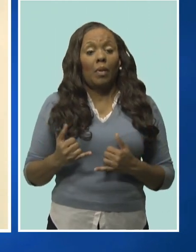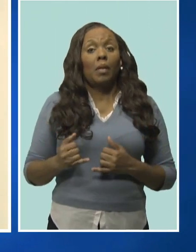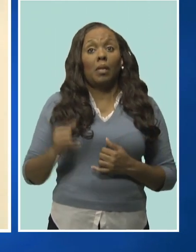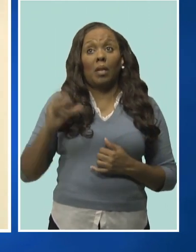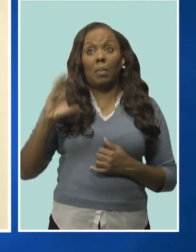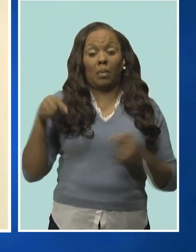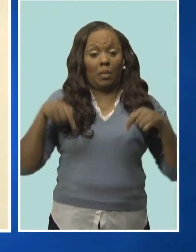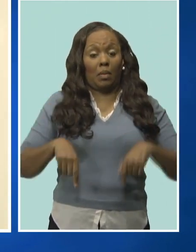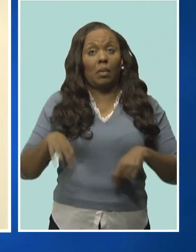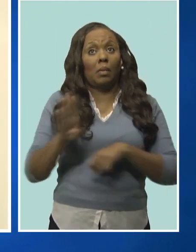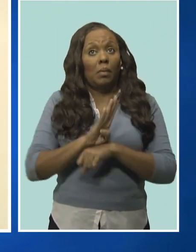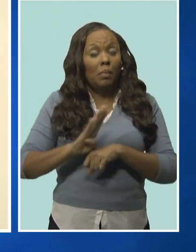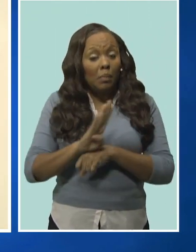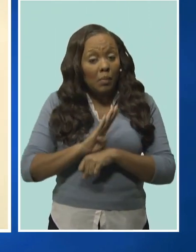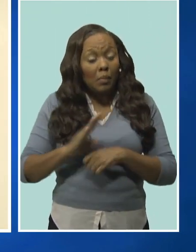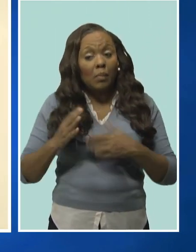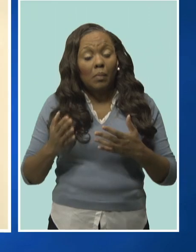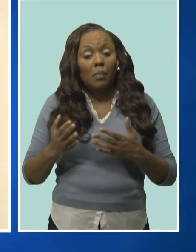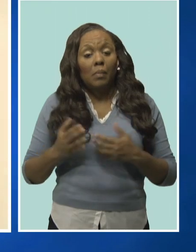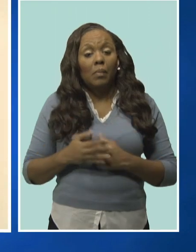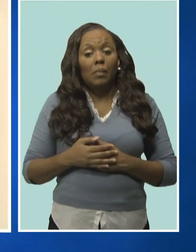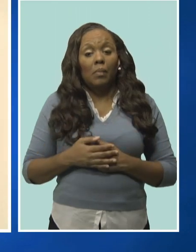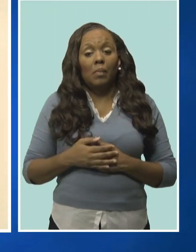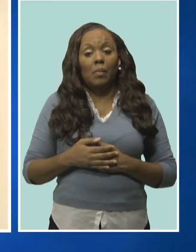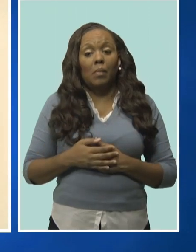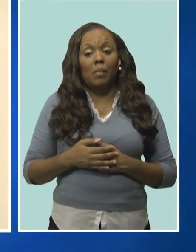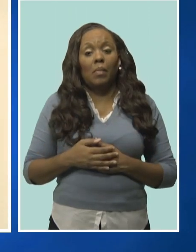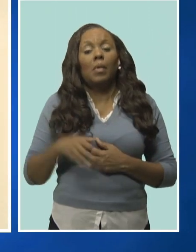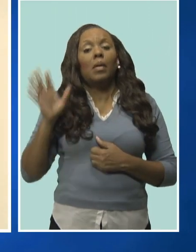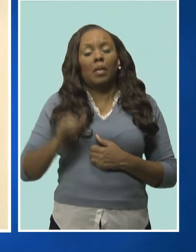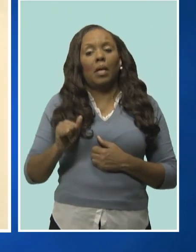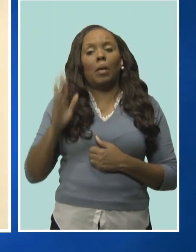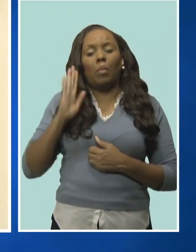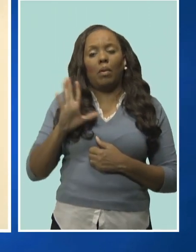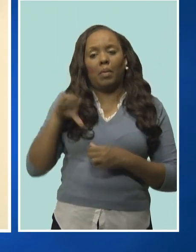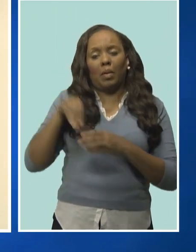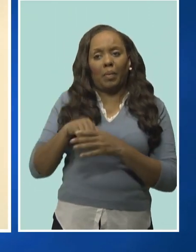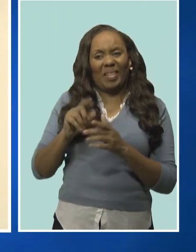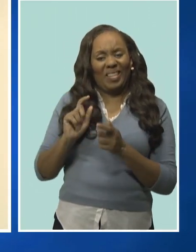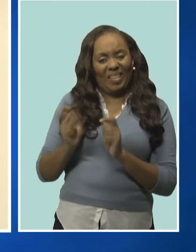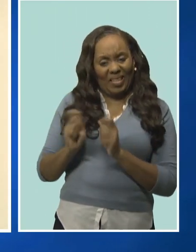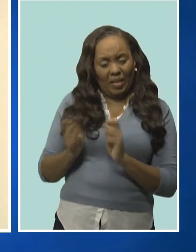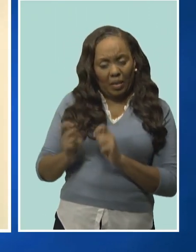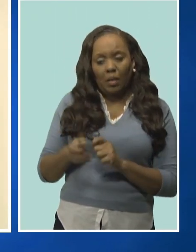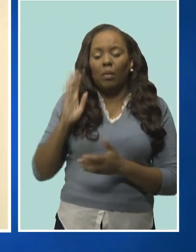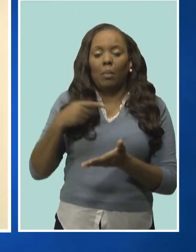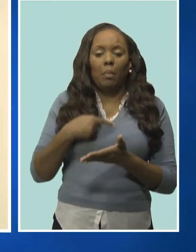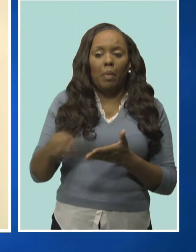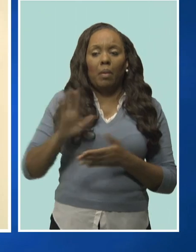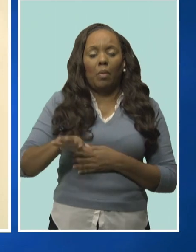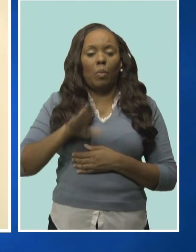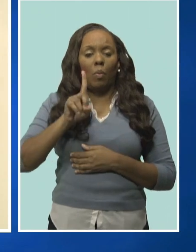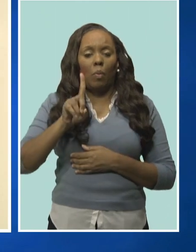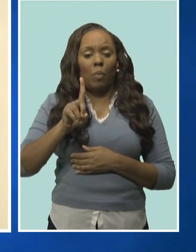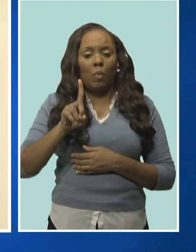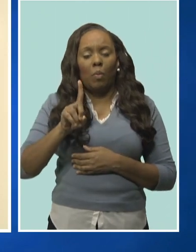entities that are in scope, as described in relation to the reforms, will generally be paying between 1% and